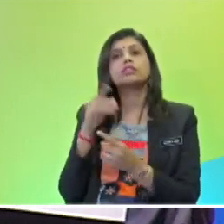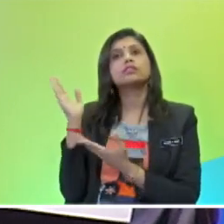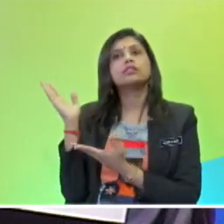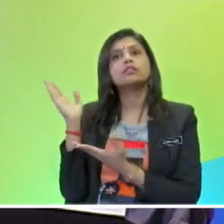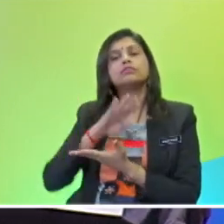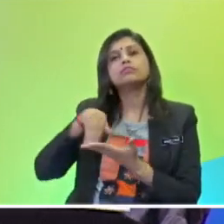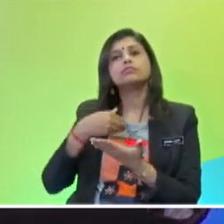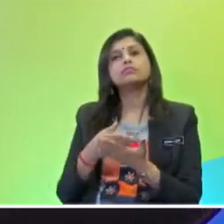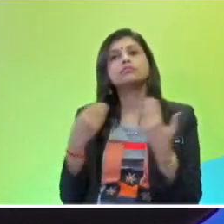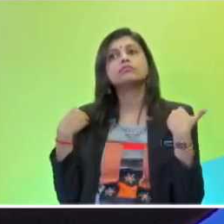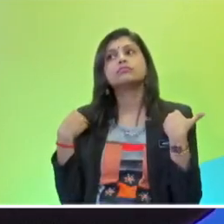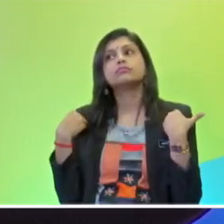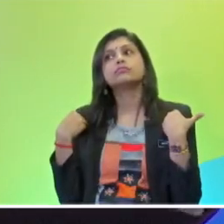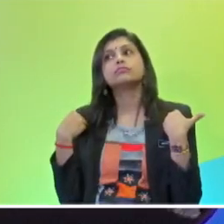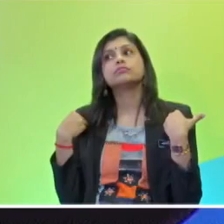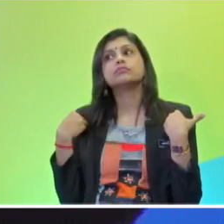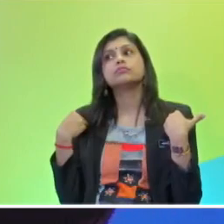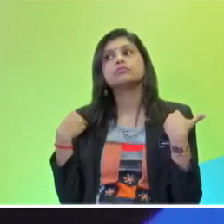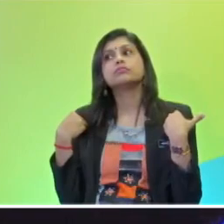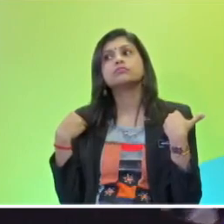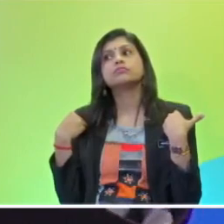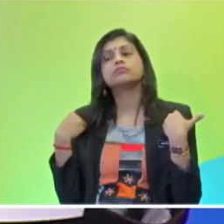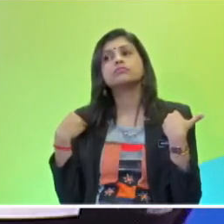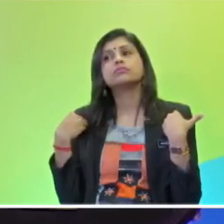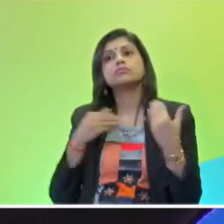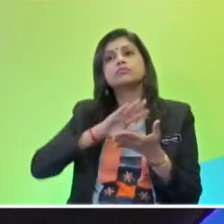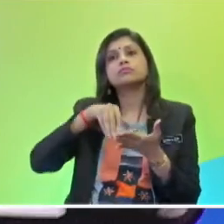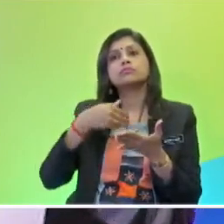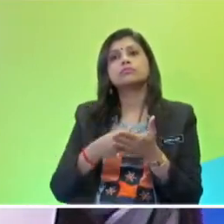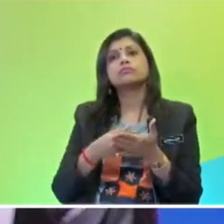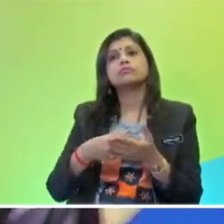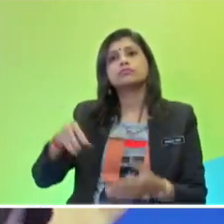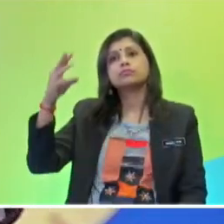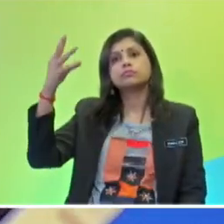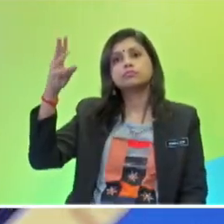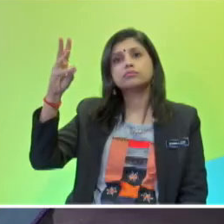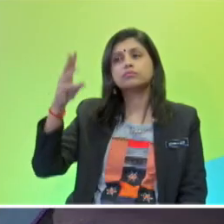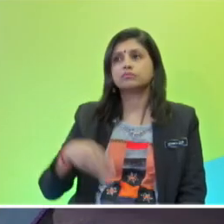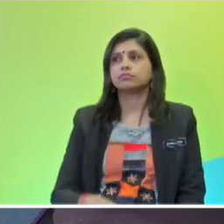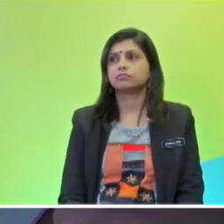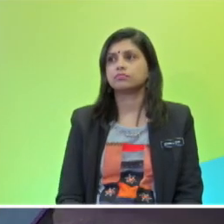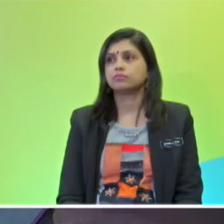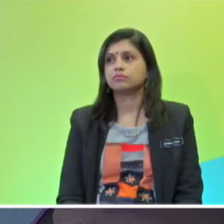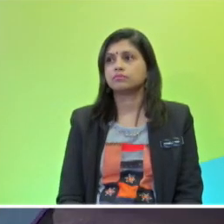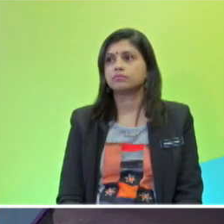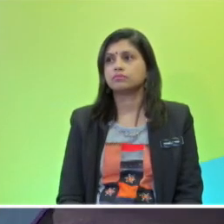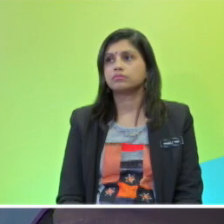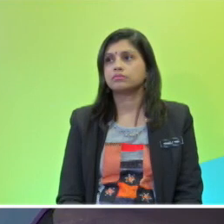now? Total parts that is shaded? Or No, in the total part. Total will be 16. Are you sure?